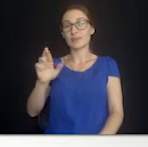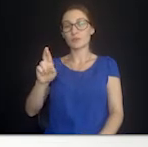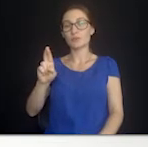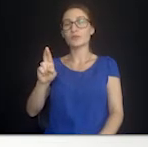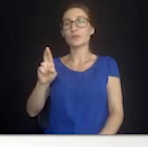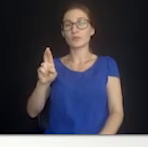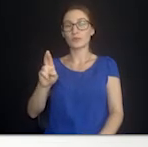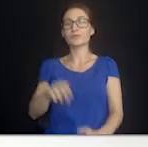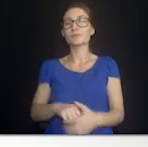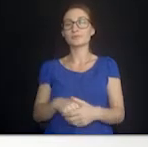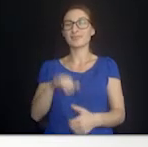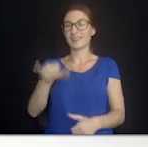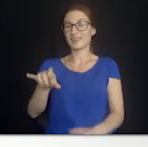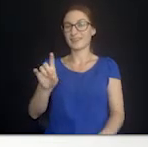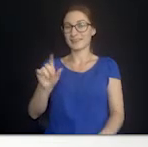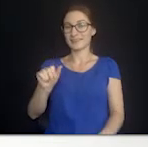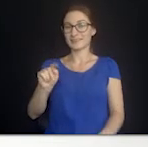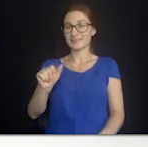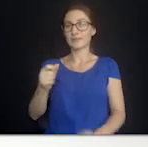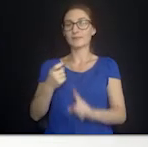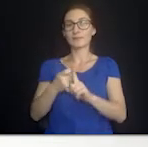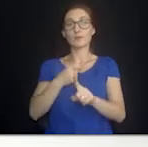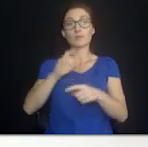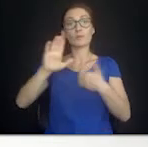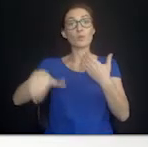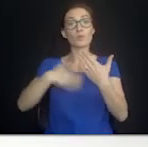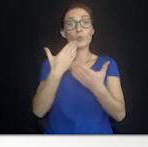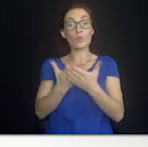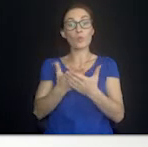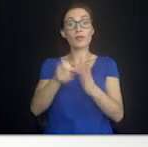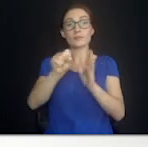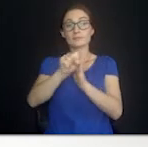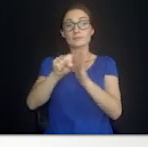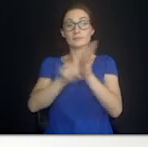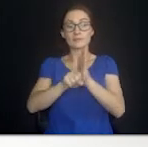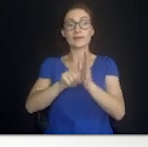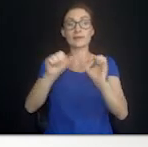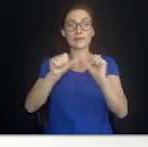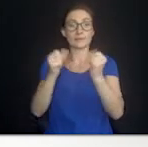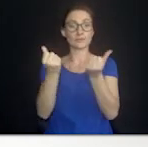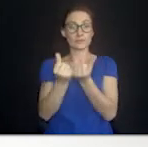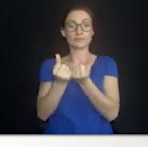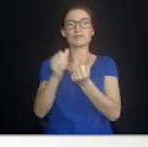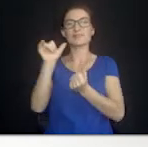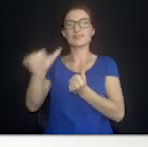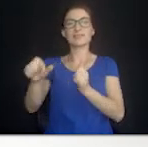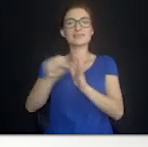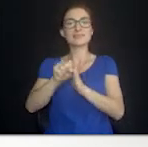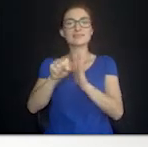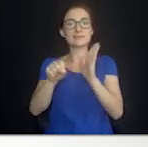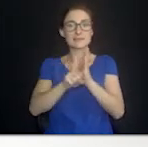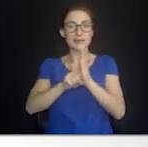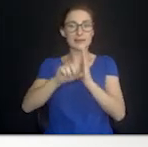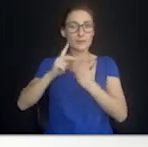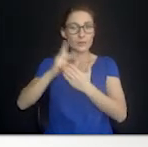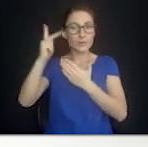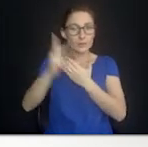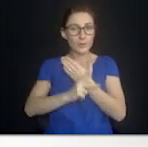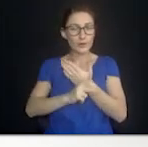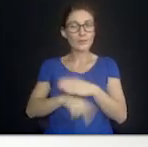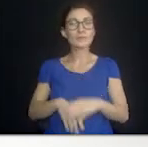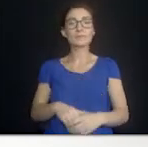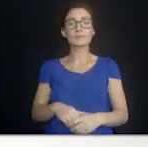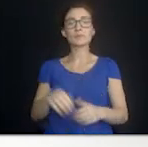actually has data from all of our sister agencies, and this is state government programs. And